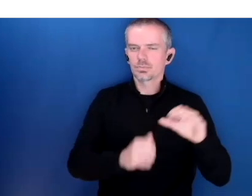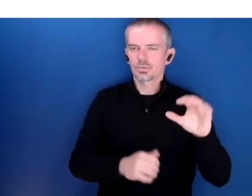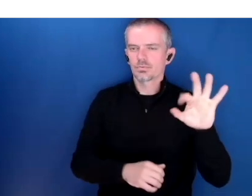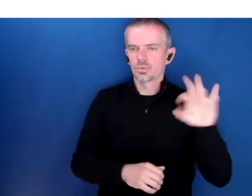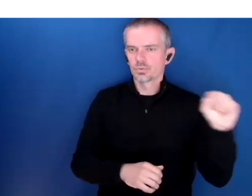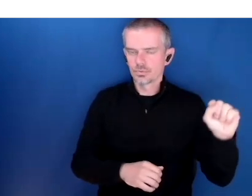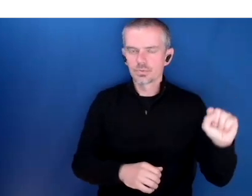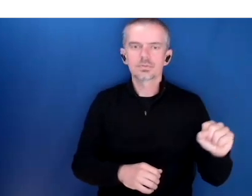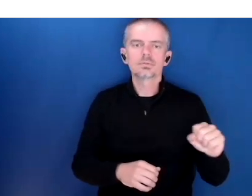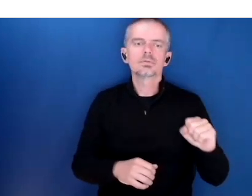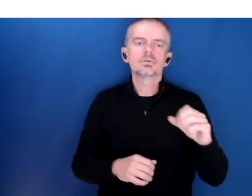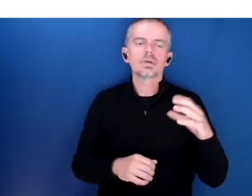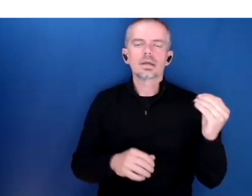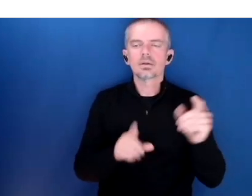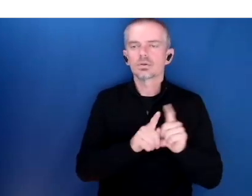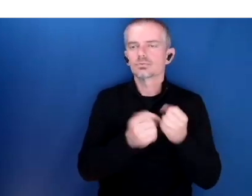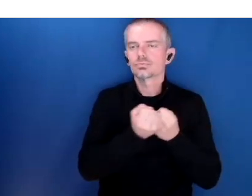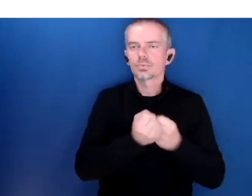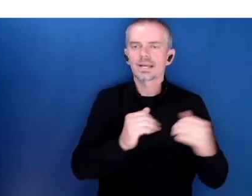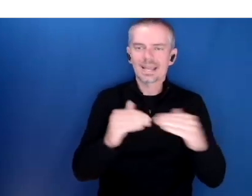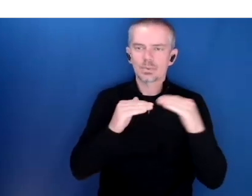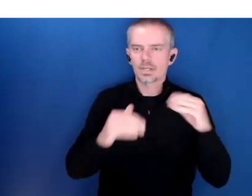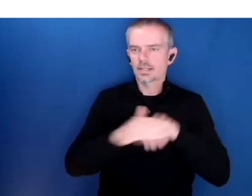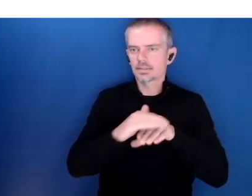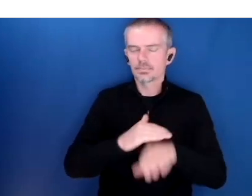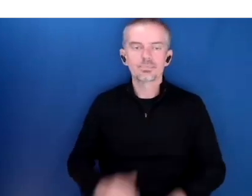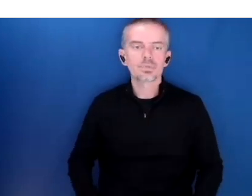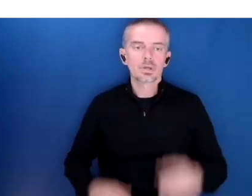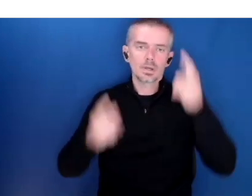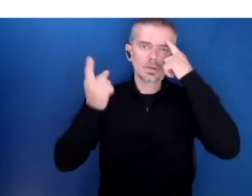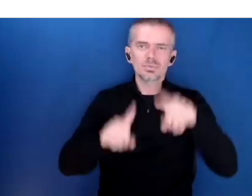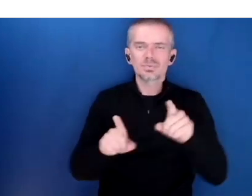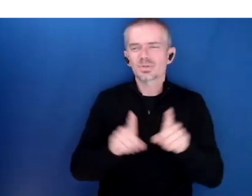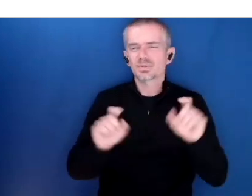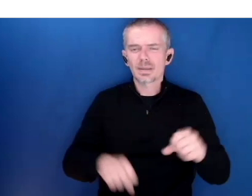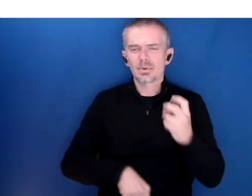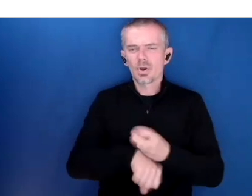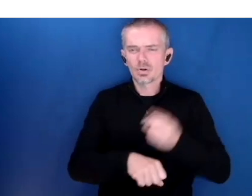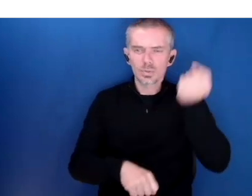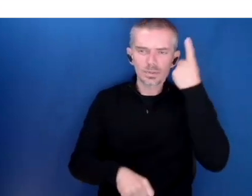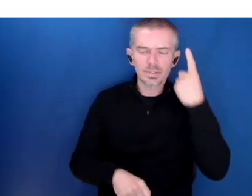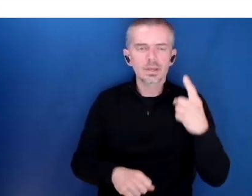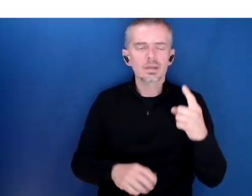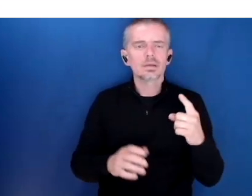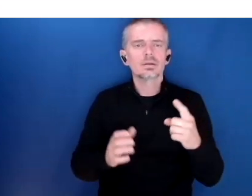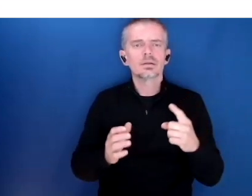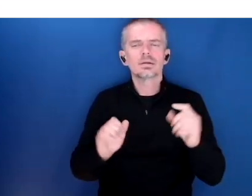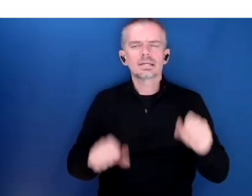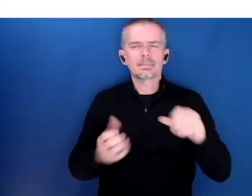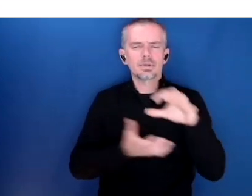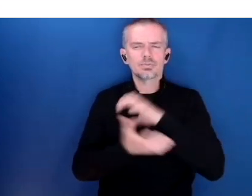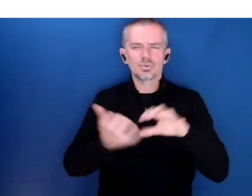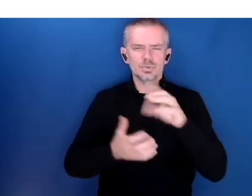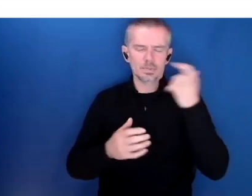equity and accessibility. Agreements can also be difficult to understand, confusing in part due to variability and